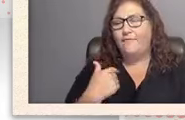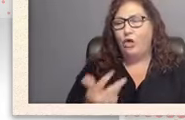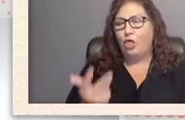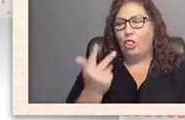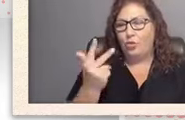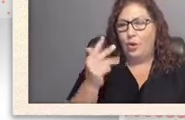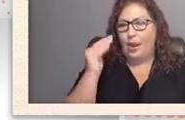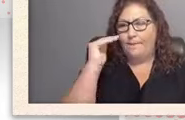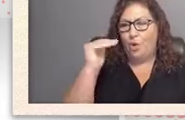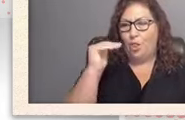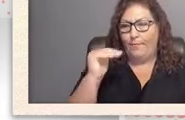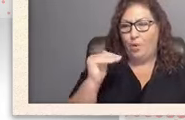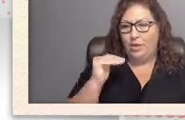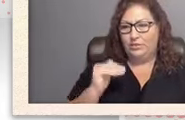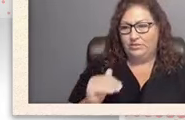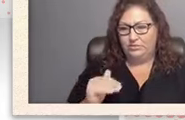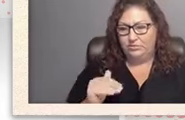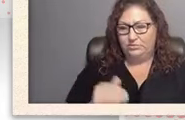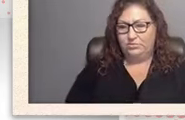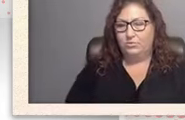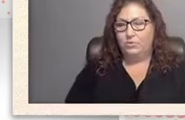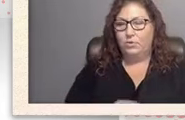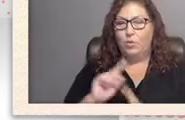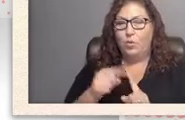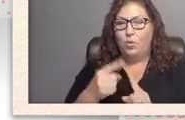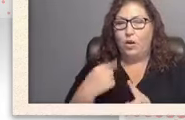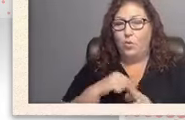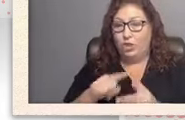points. When we started in